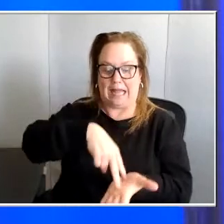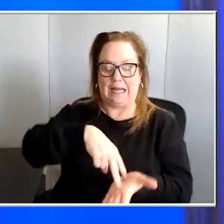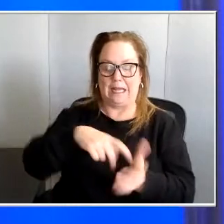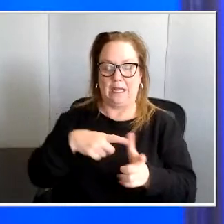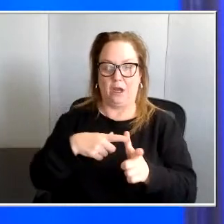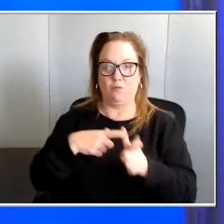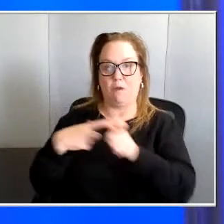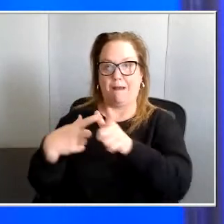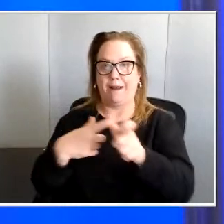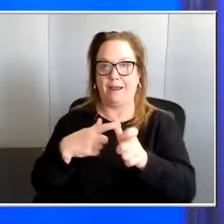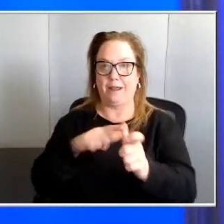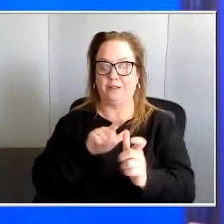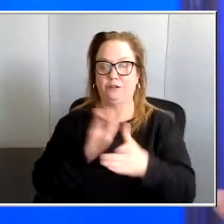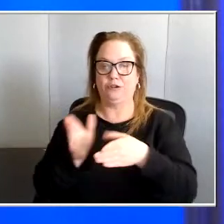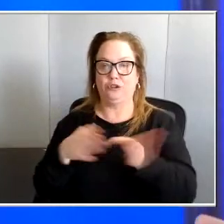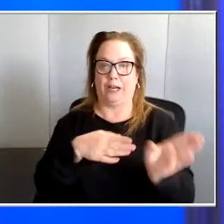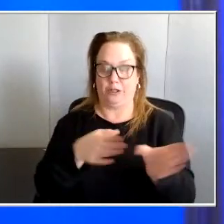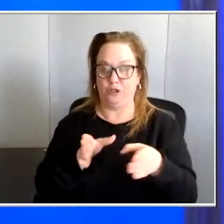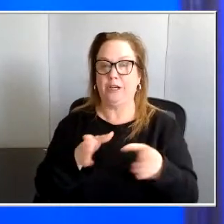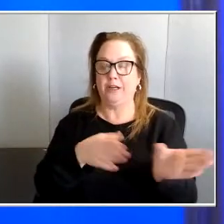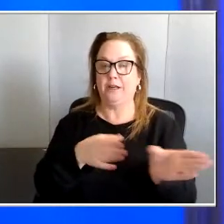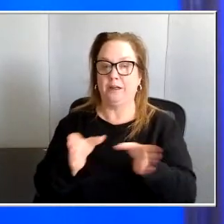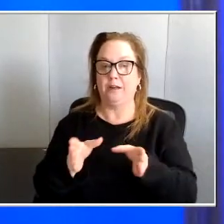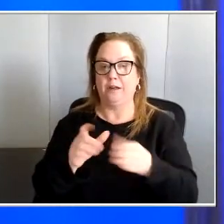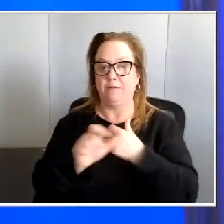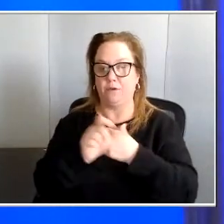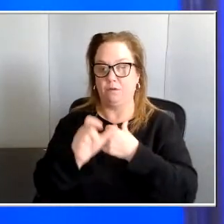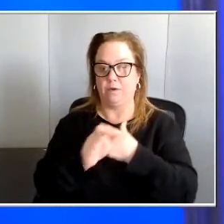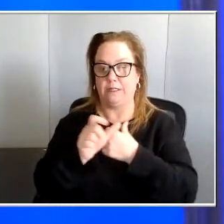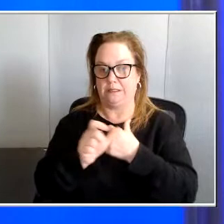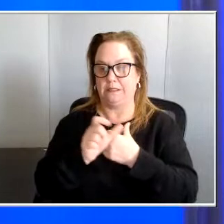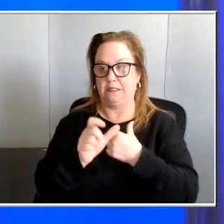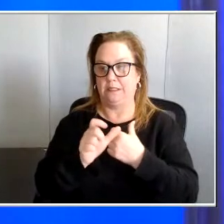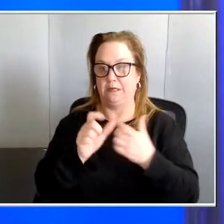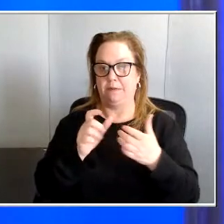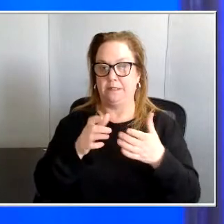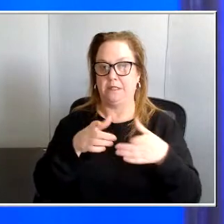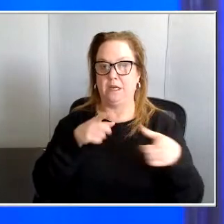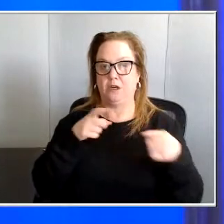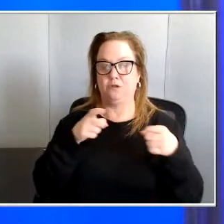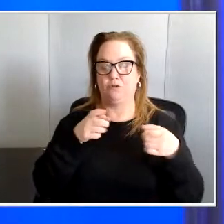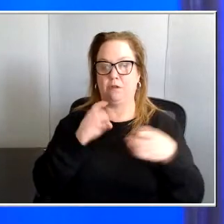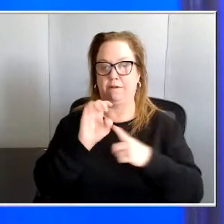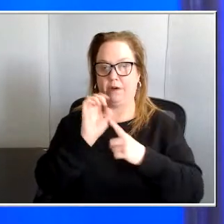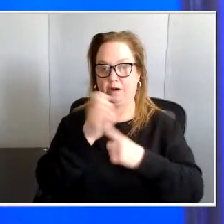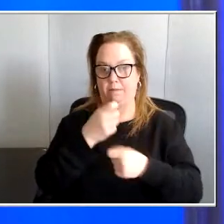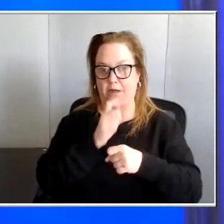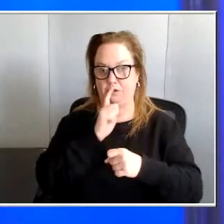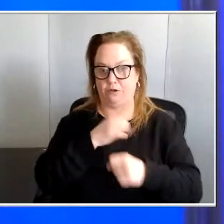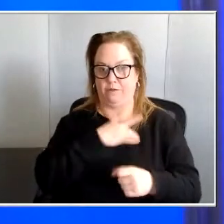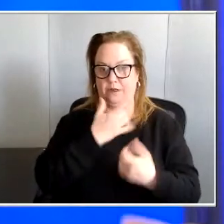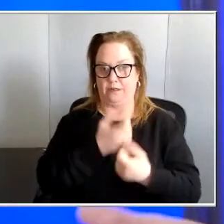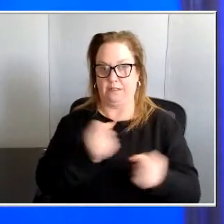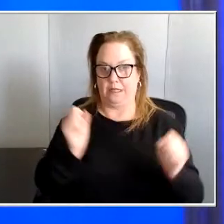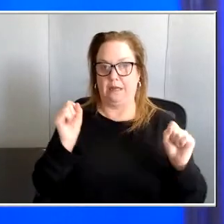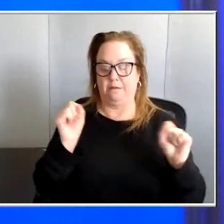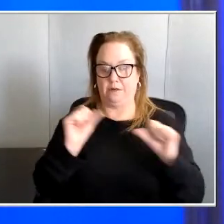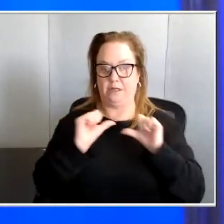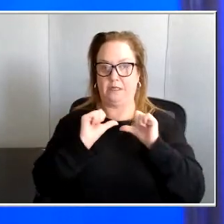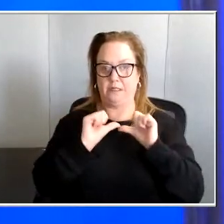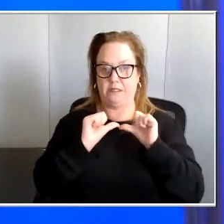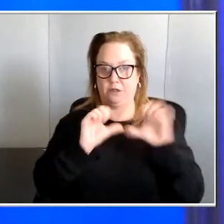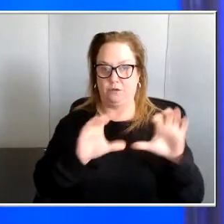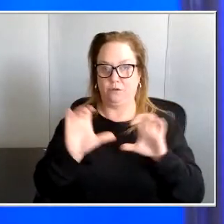in directions, all the things that can put you at risk of injury, but it's in a controlled environment where we can make them feel safe to continue to do that in a